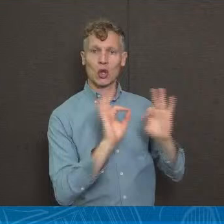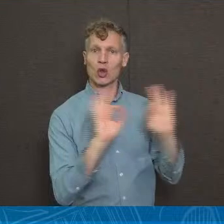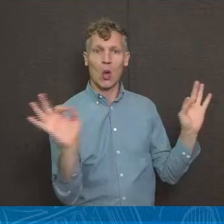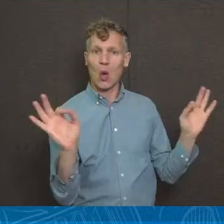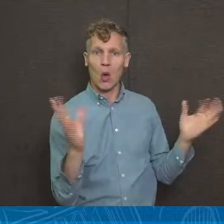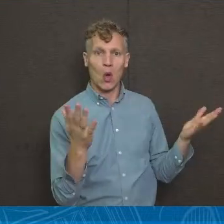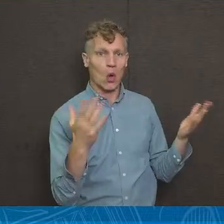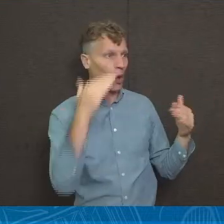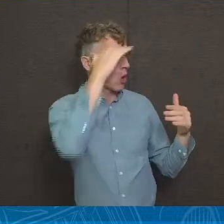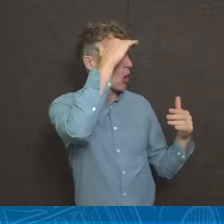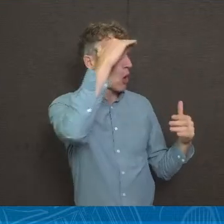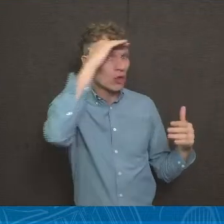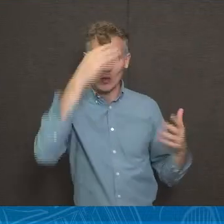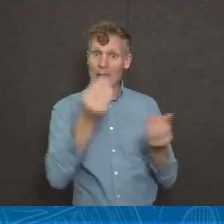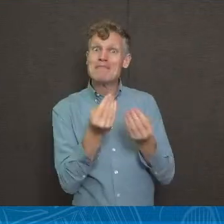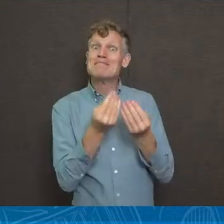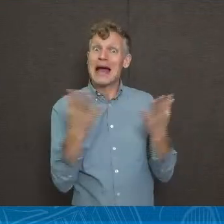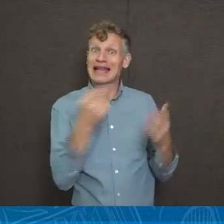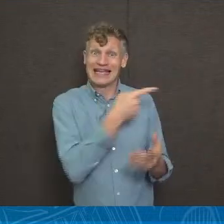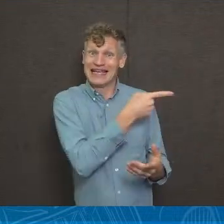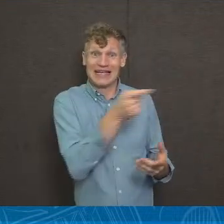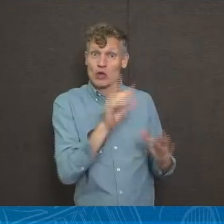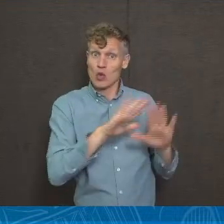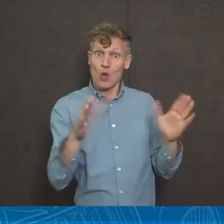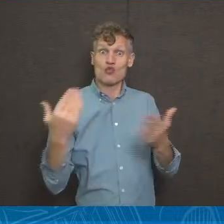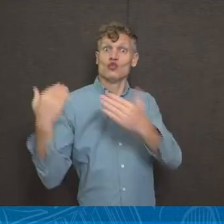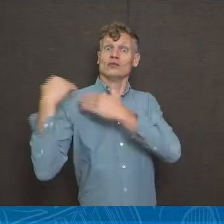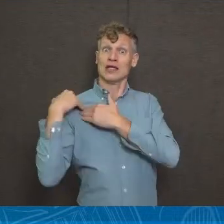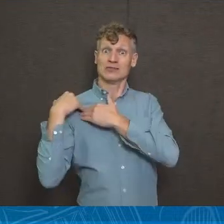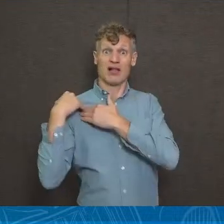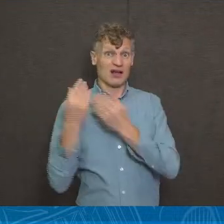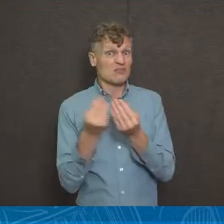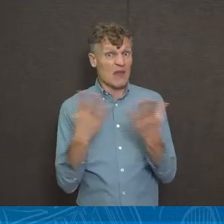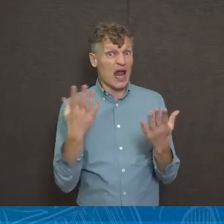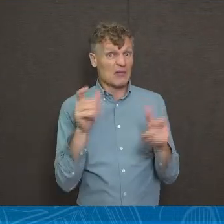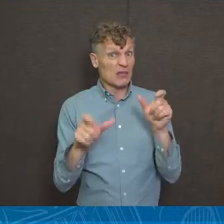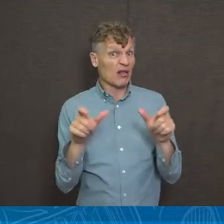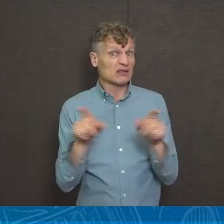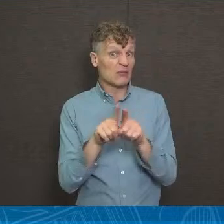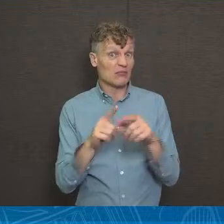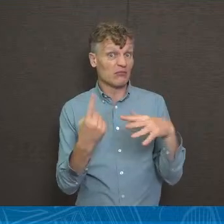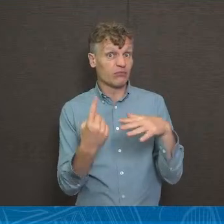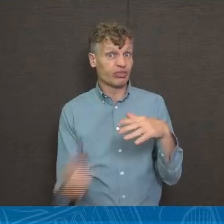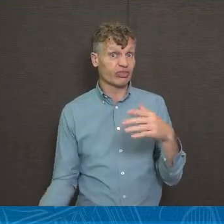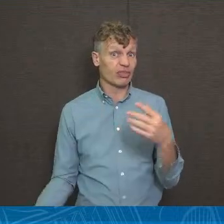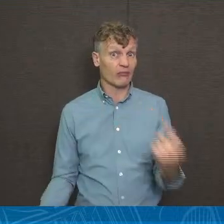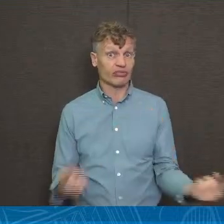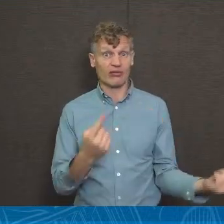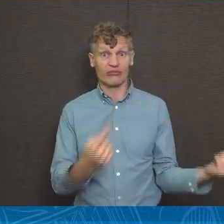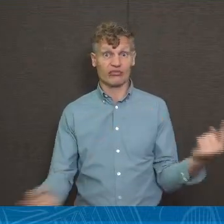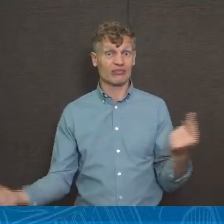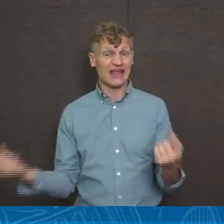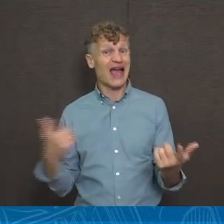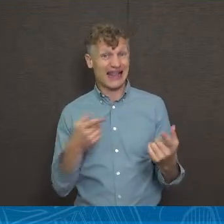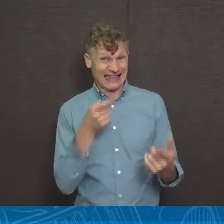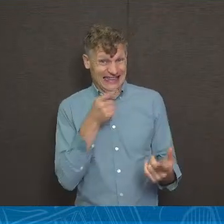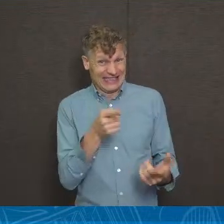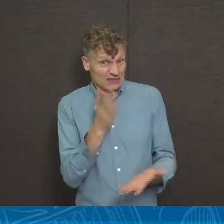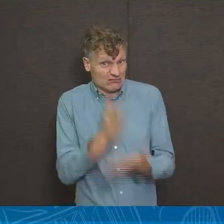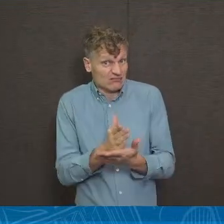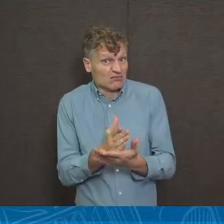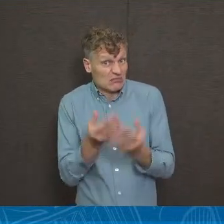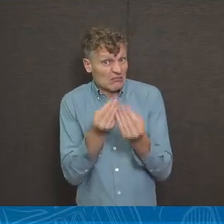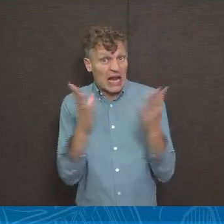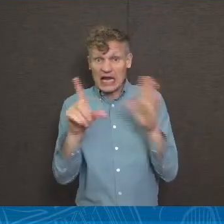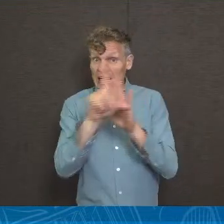left behind in the event of disasters. And to be perfectly frank, that's how most legal frameworks are existing at the moment. There is responsibility